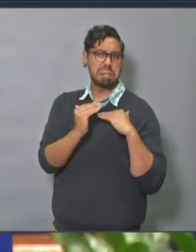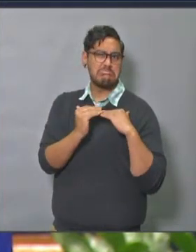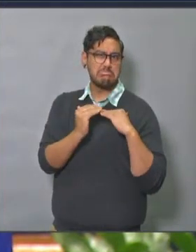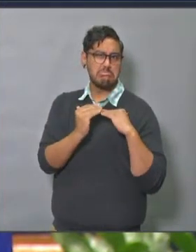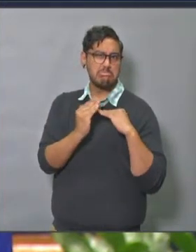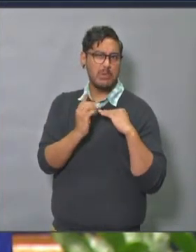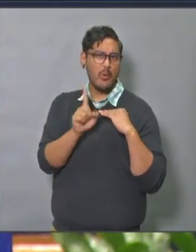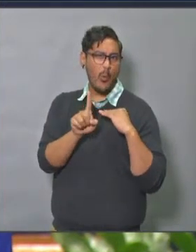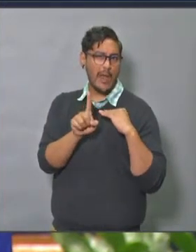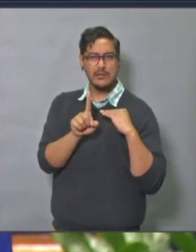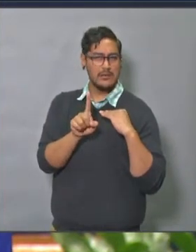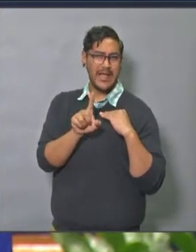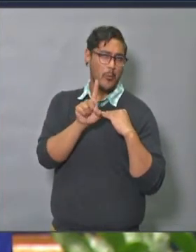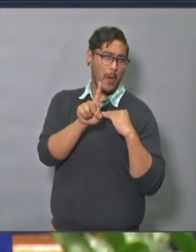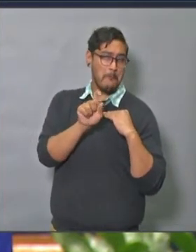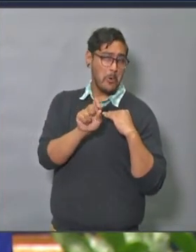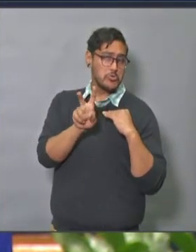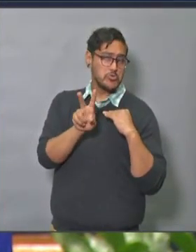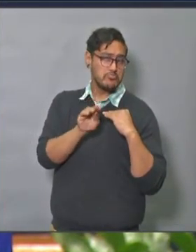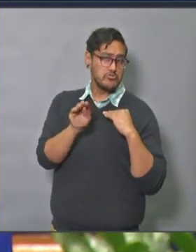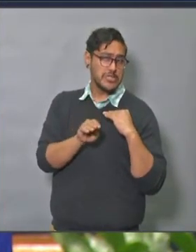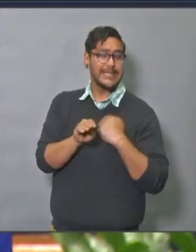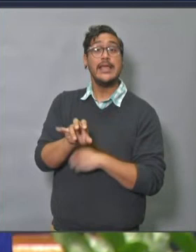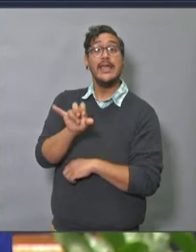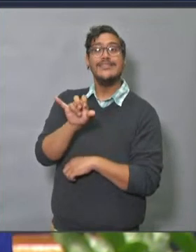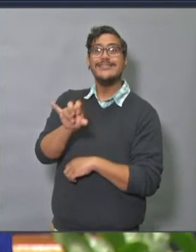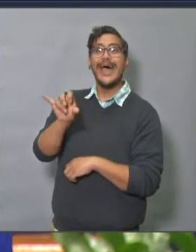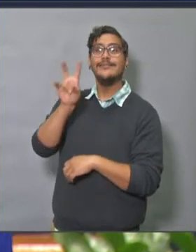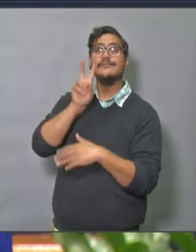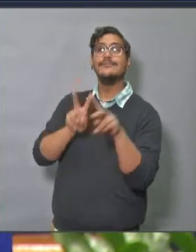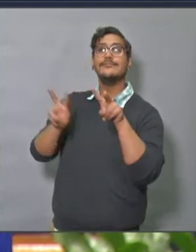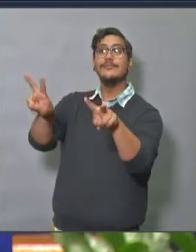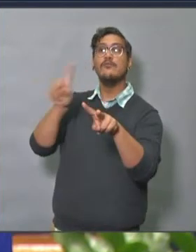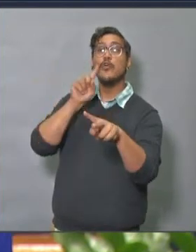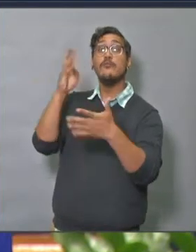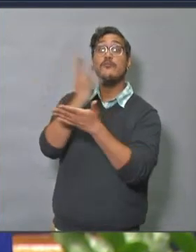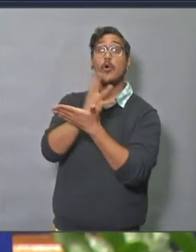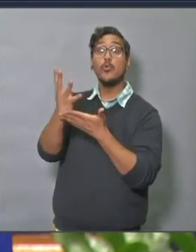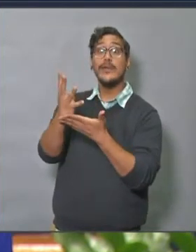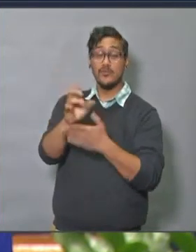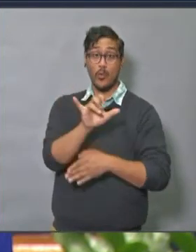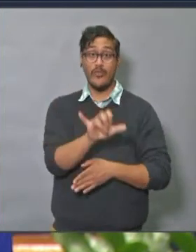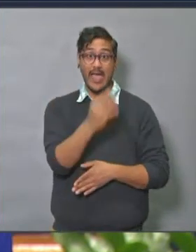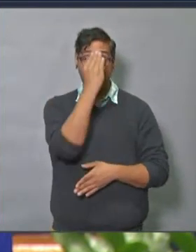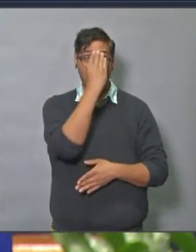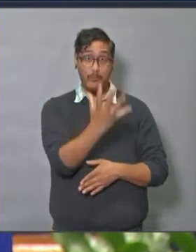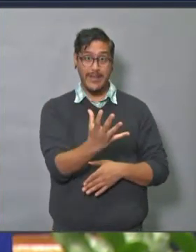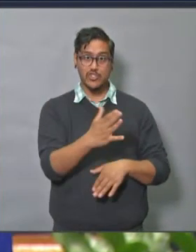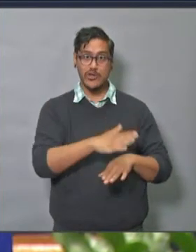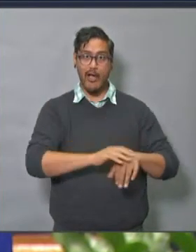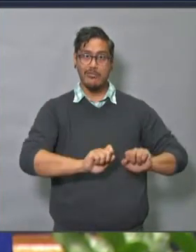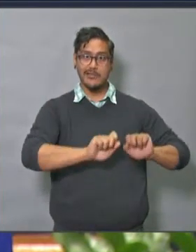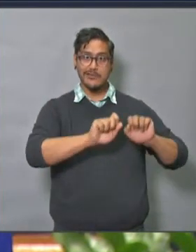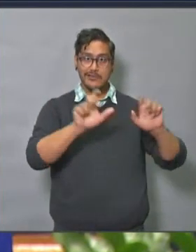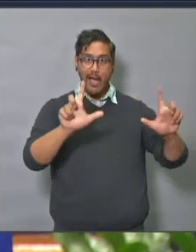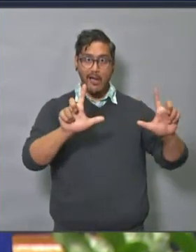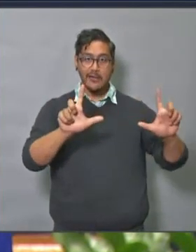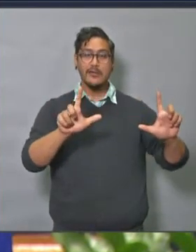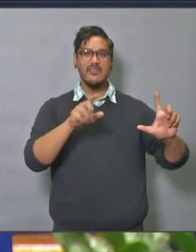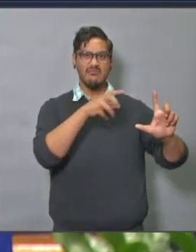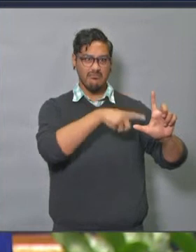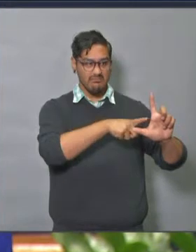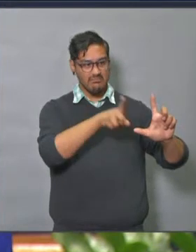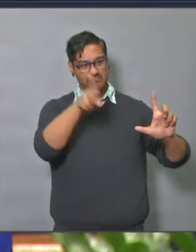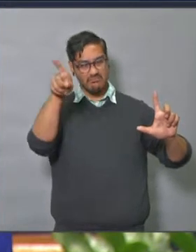around 1.2 or so, and this is projected out 4 weeks. So the data that's on the slides included on the DHS website show a projection